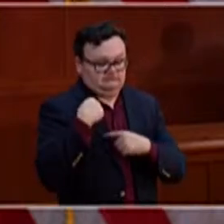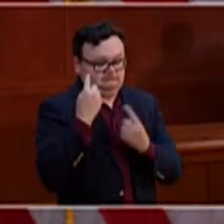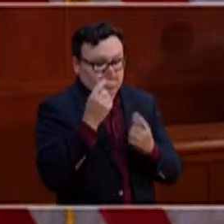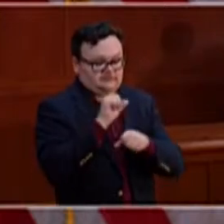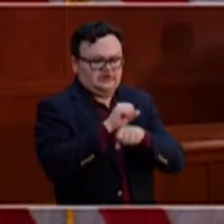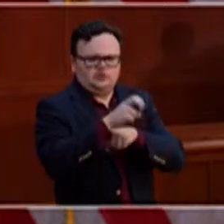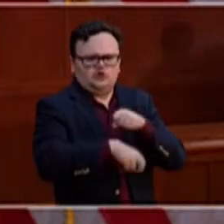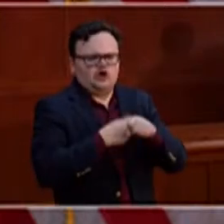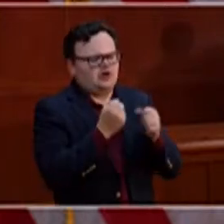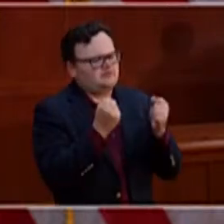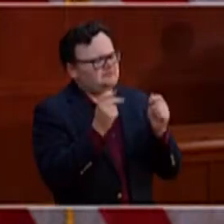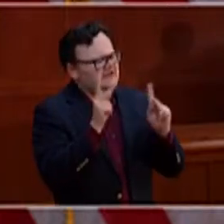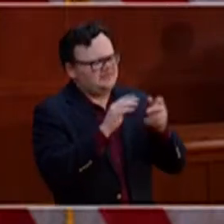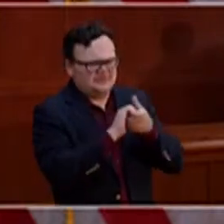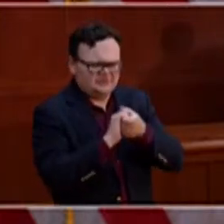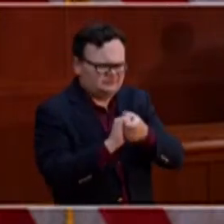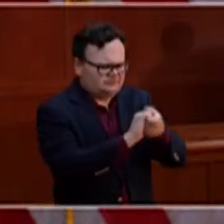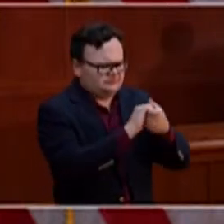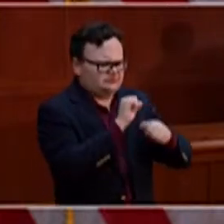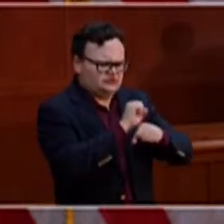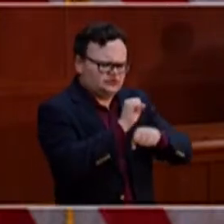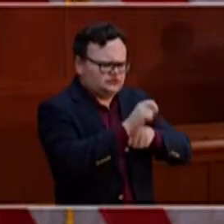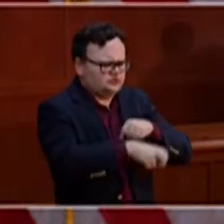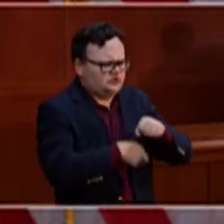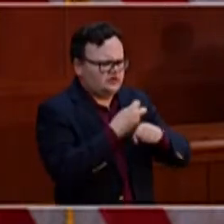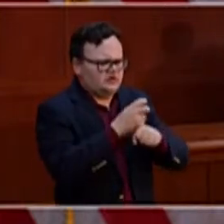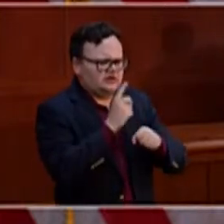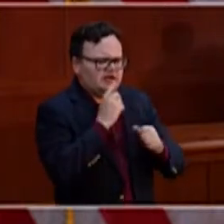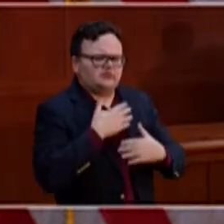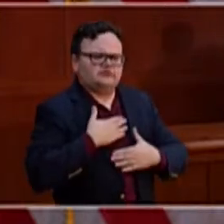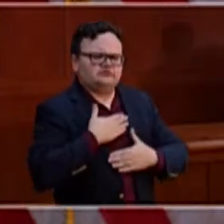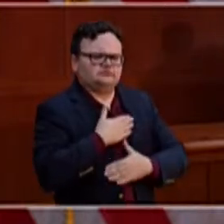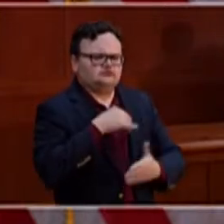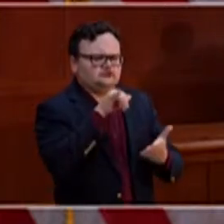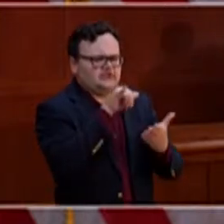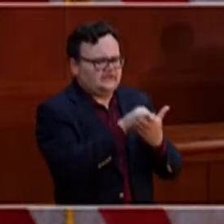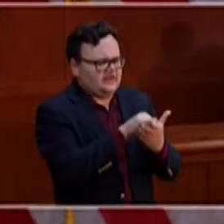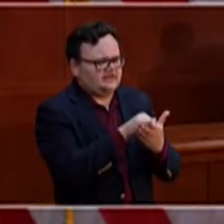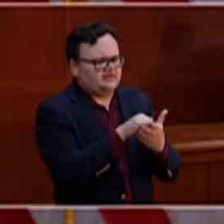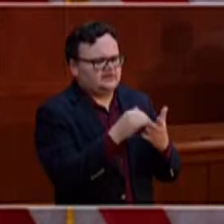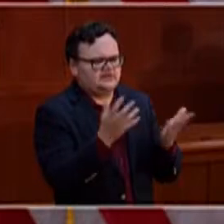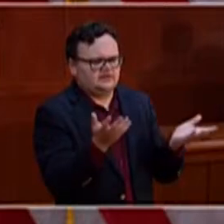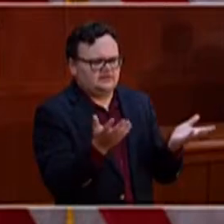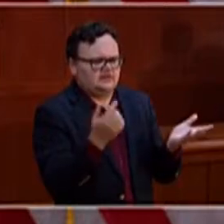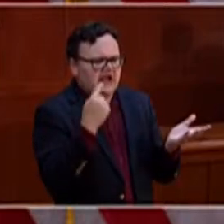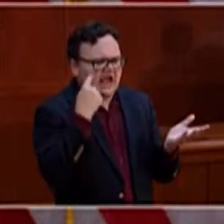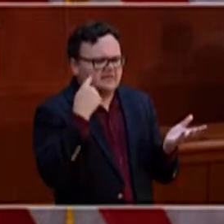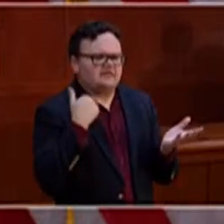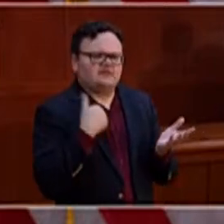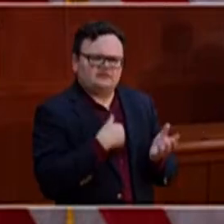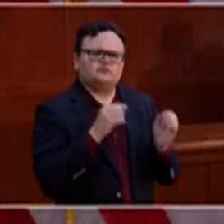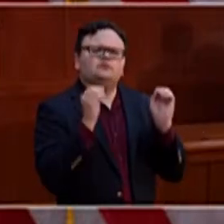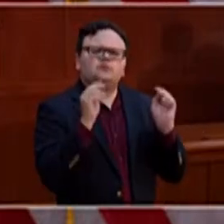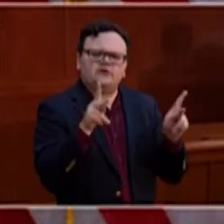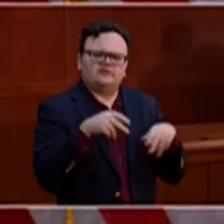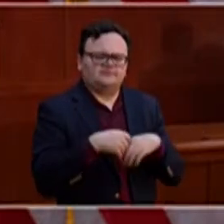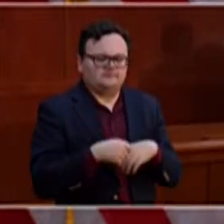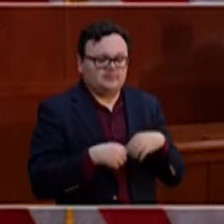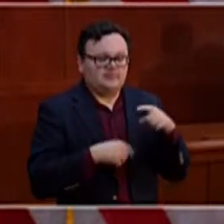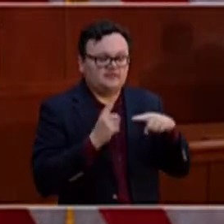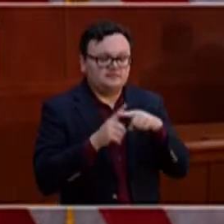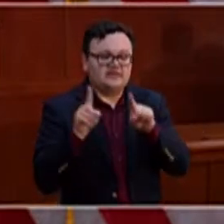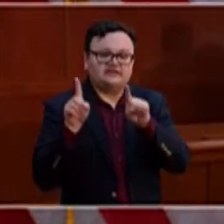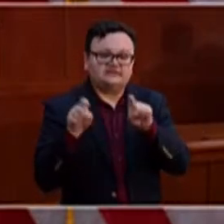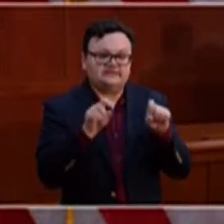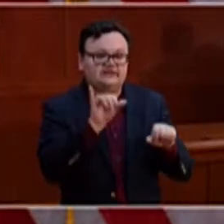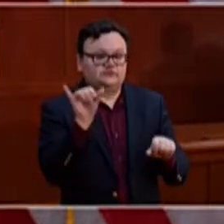lot of people, and I really appreciate it. But I do think we're gonna be in good shape. And also just with the testing, I mean, we